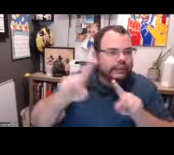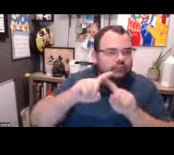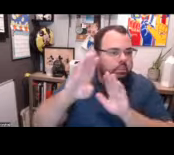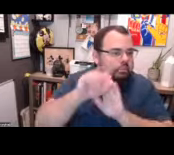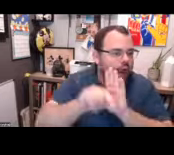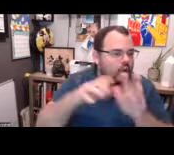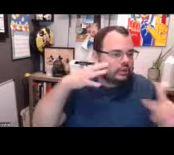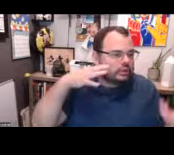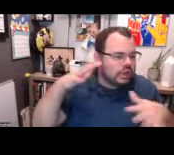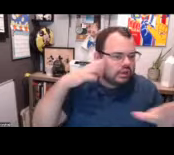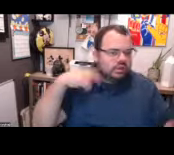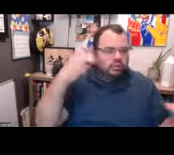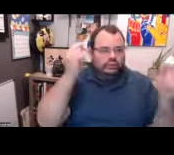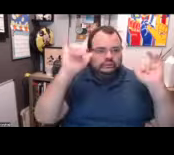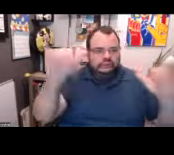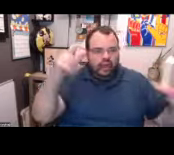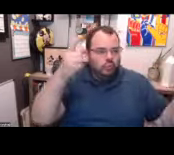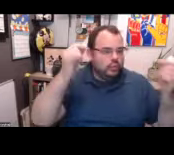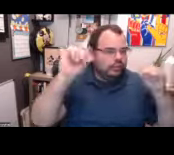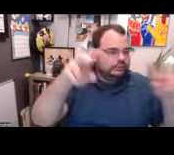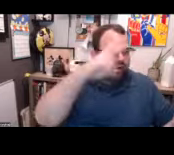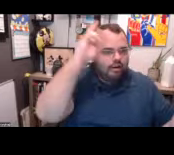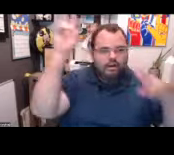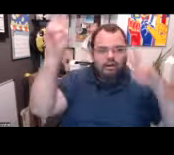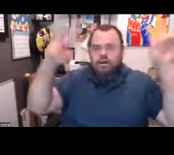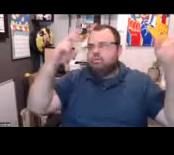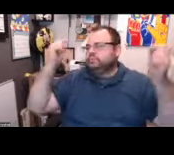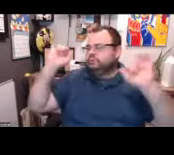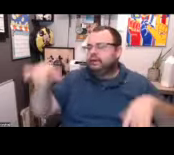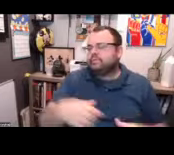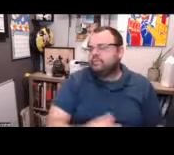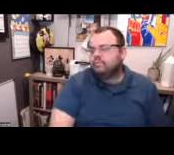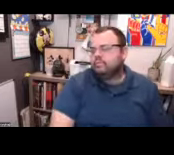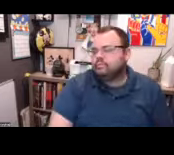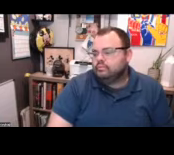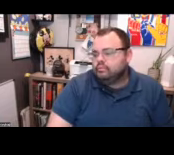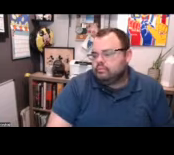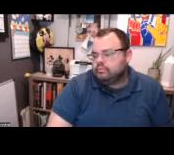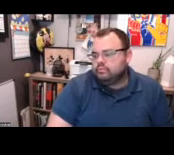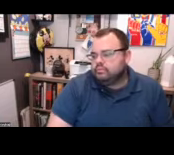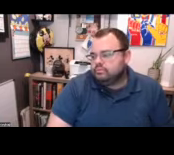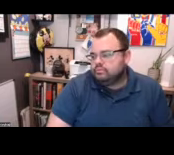That's when I first started hearing different background noises from all around.